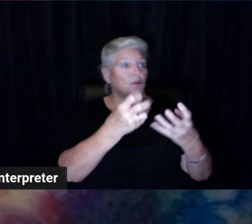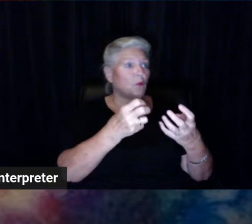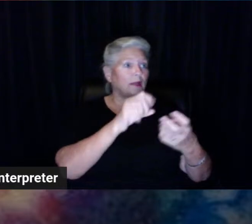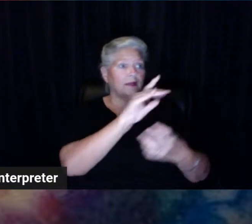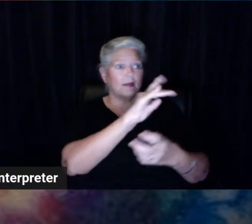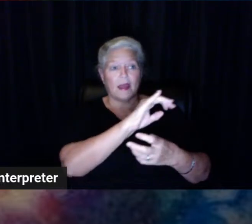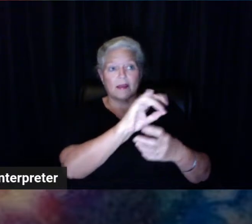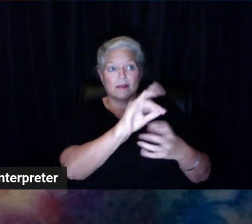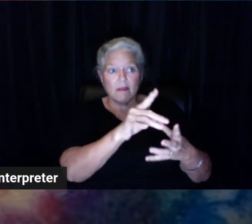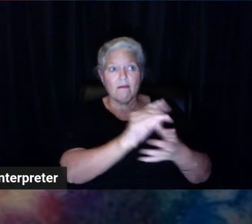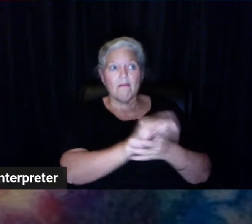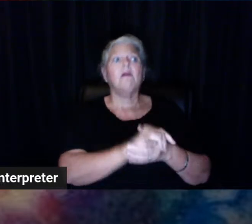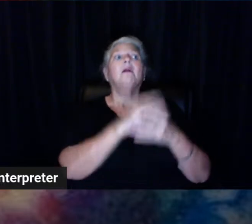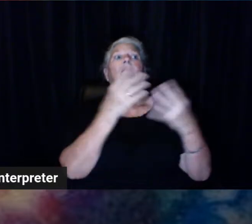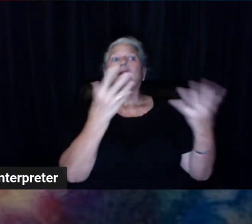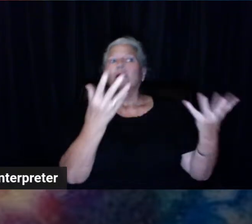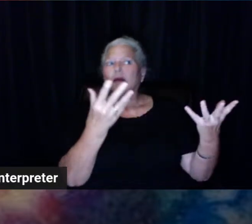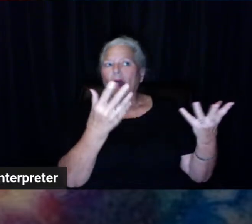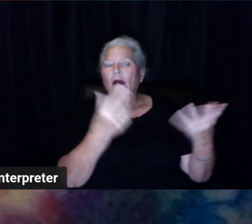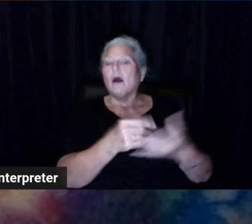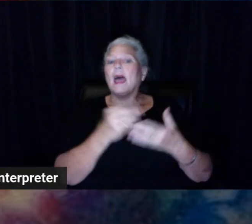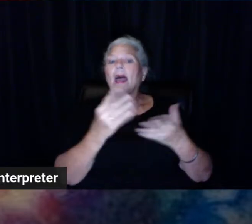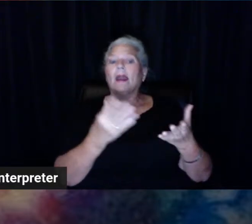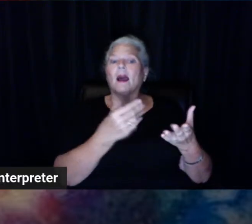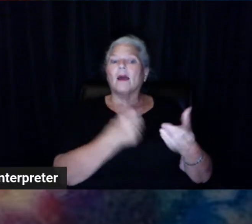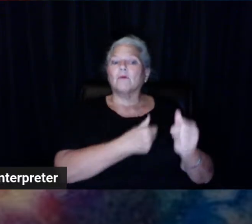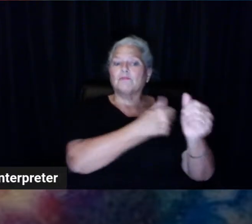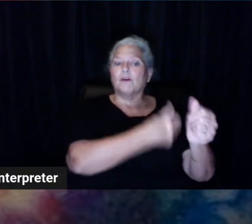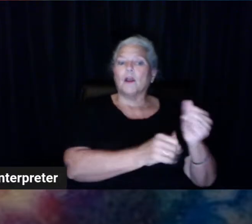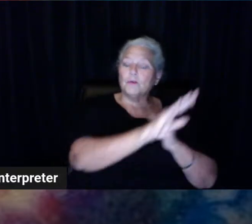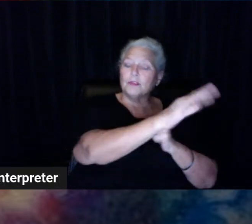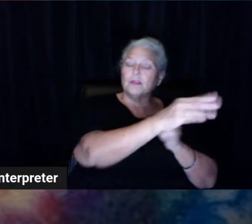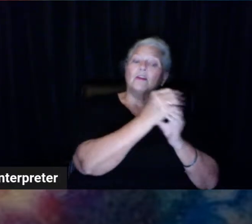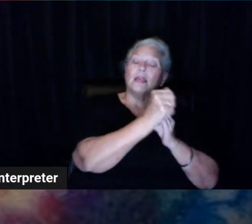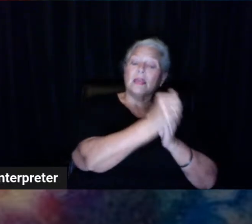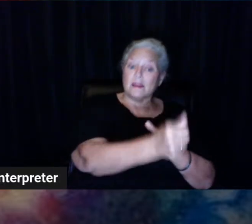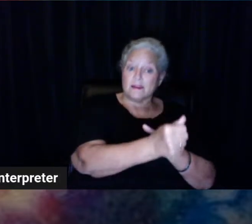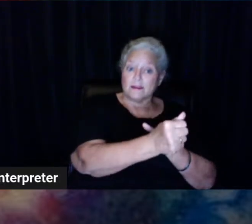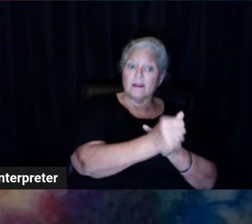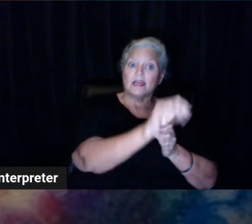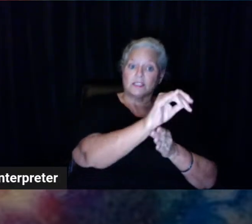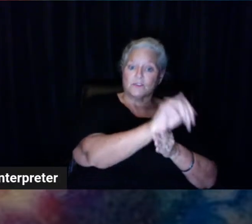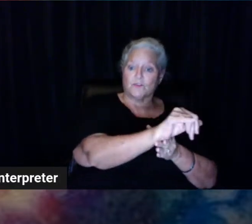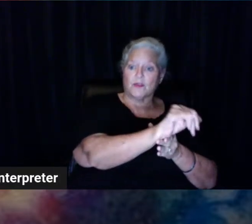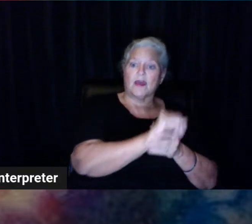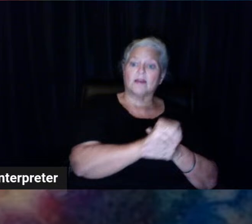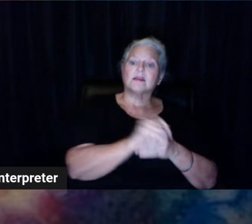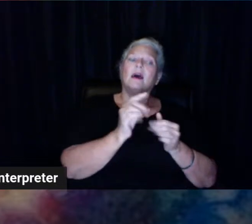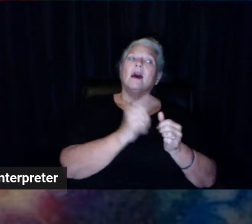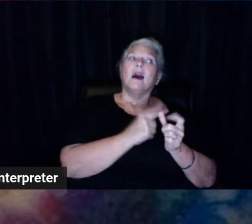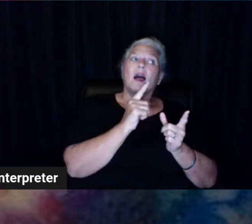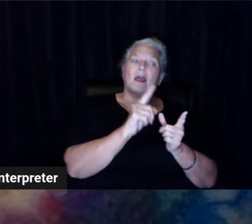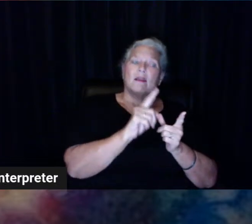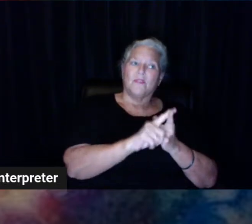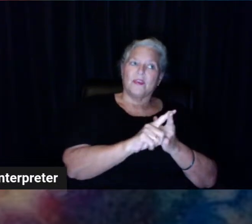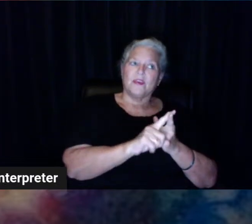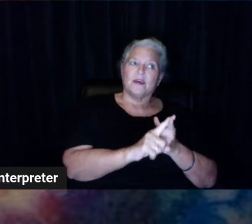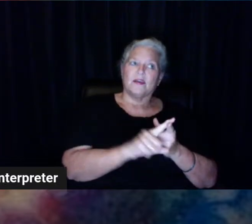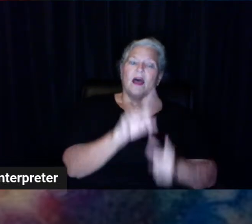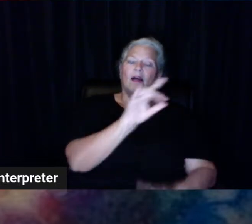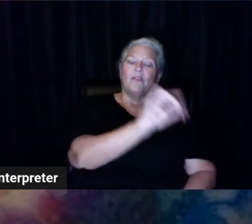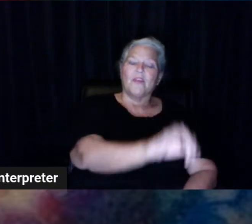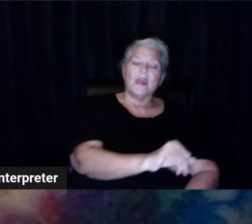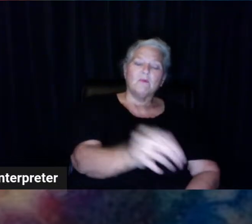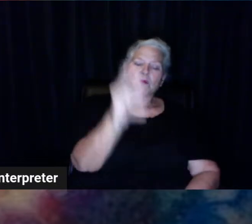pigeon? You want it in Excel? How? And I will follow their lead as for that. And